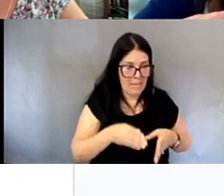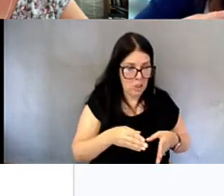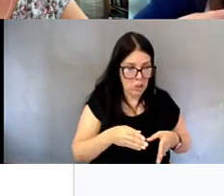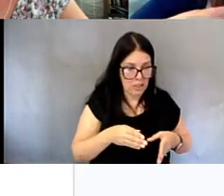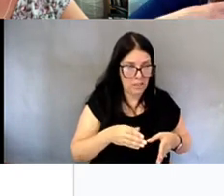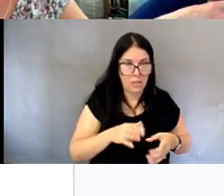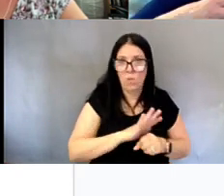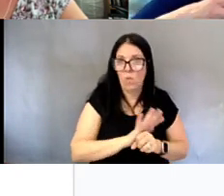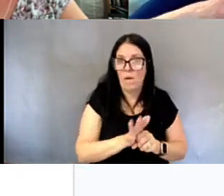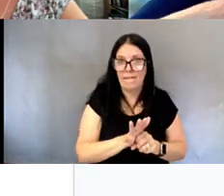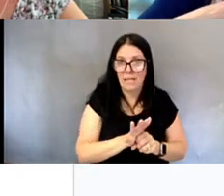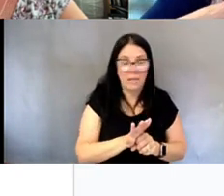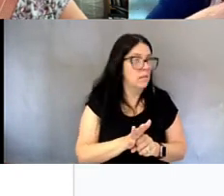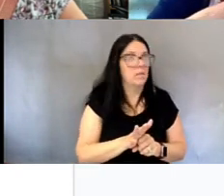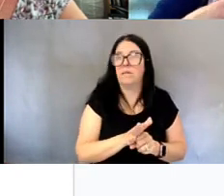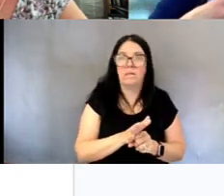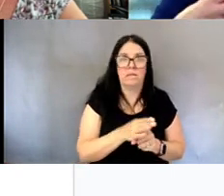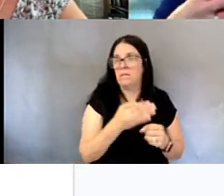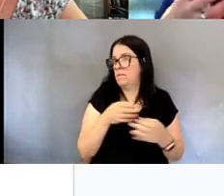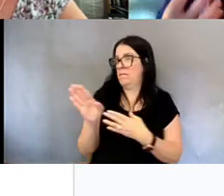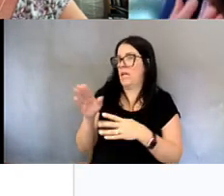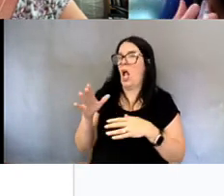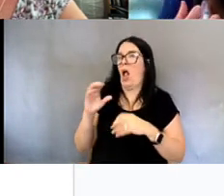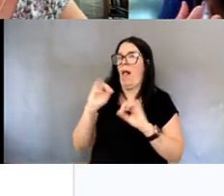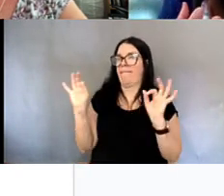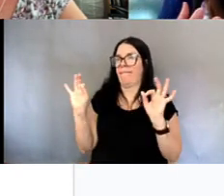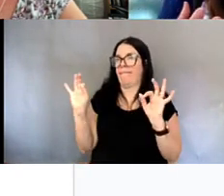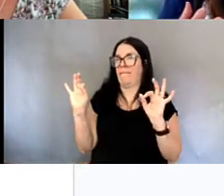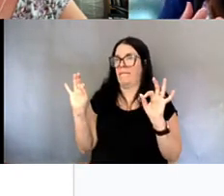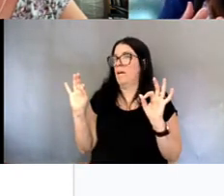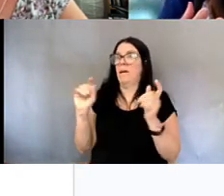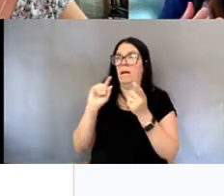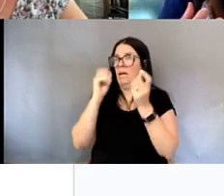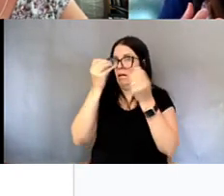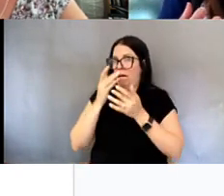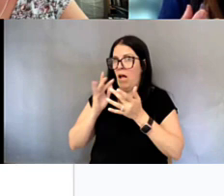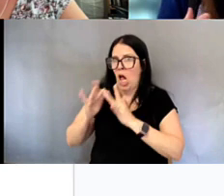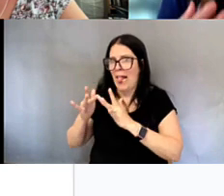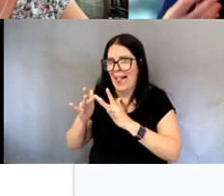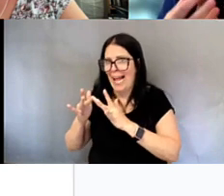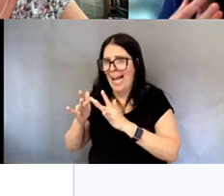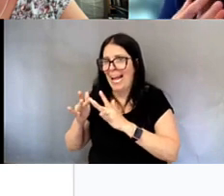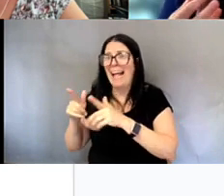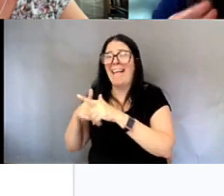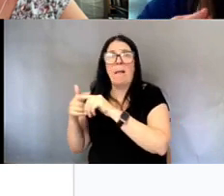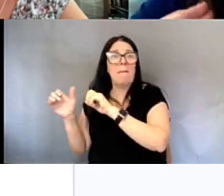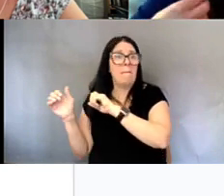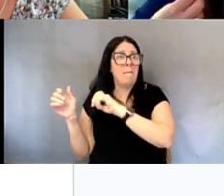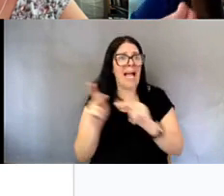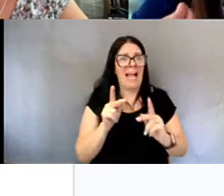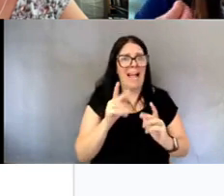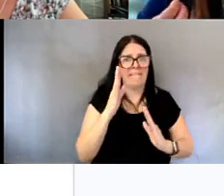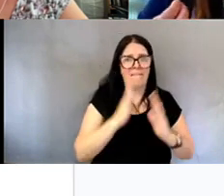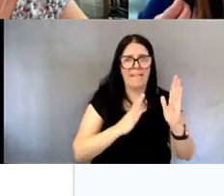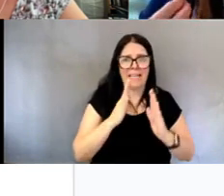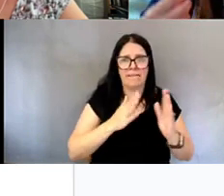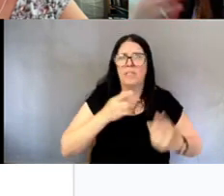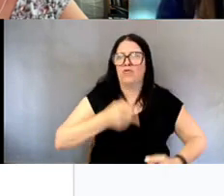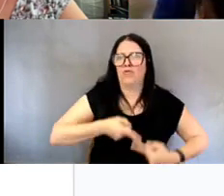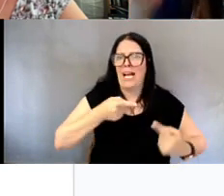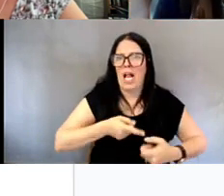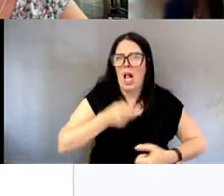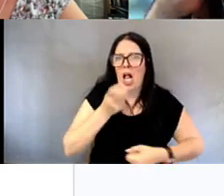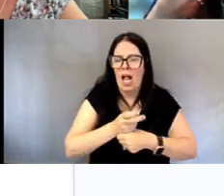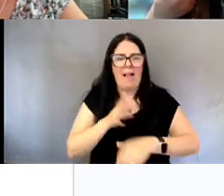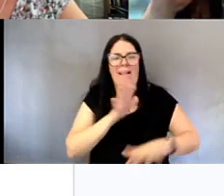surprising. And then changing program delivery back to face-to-face took